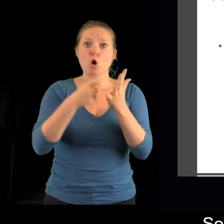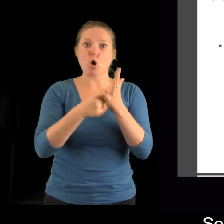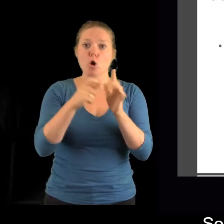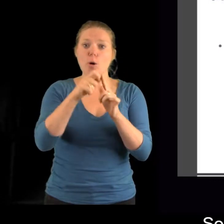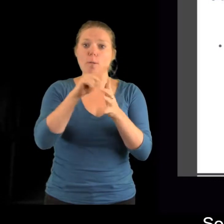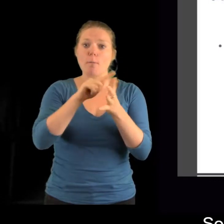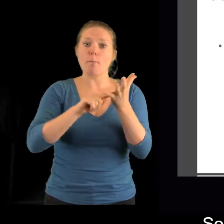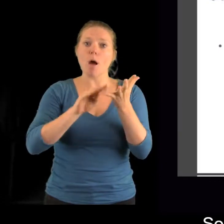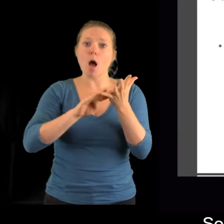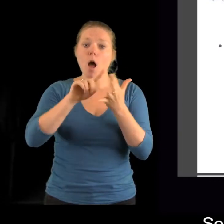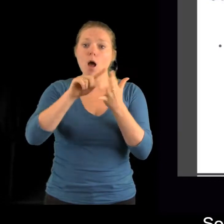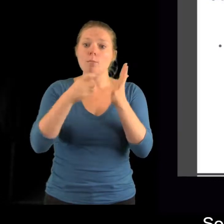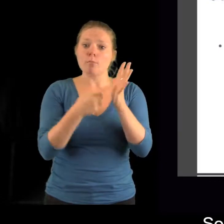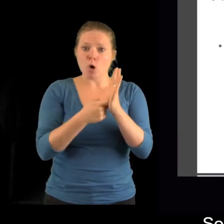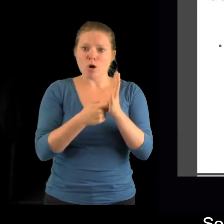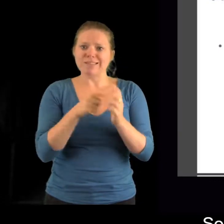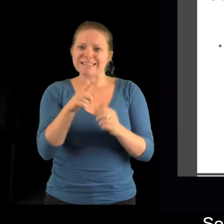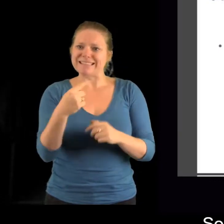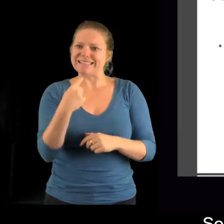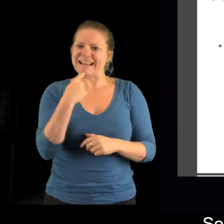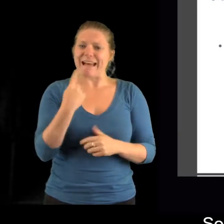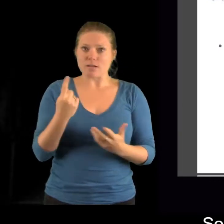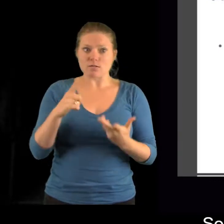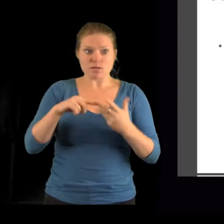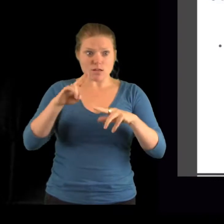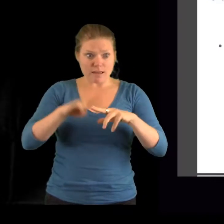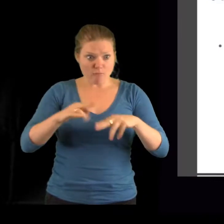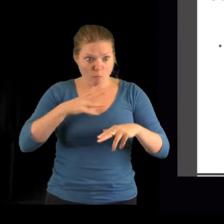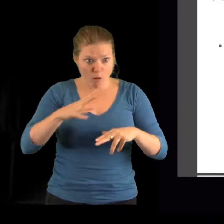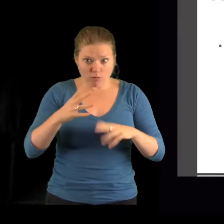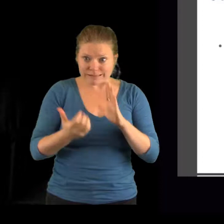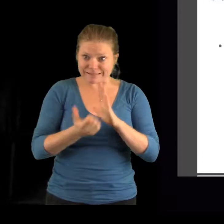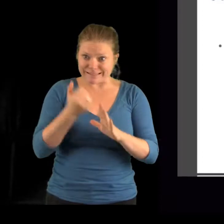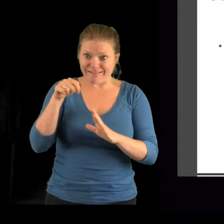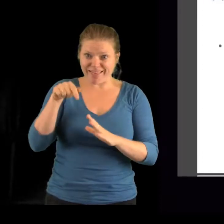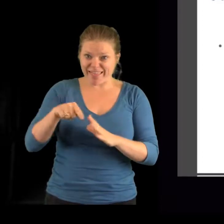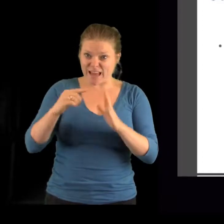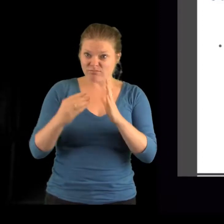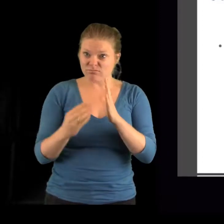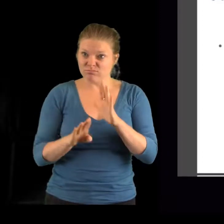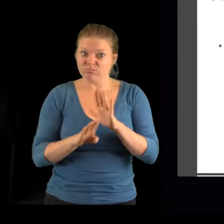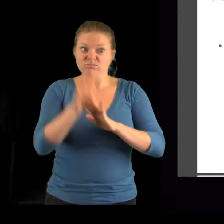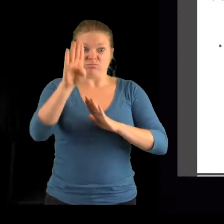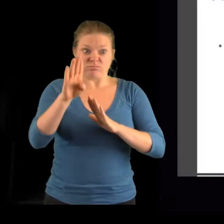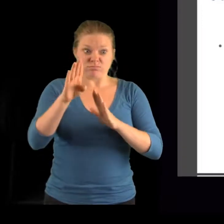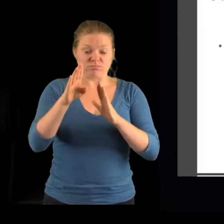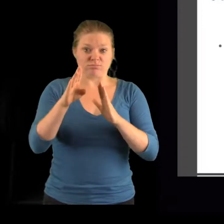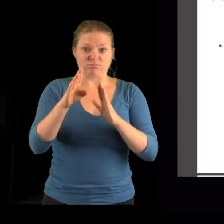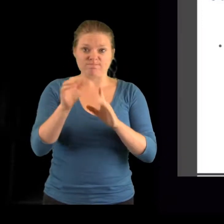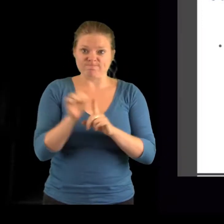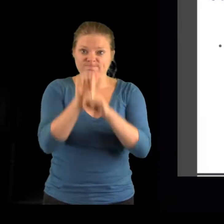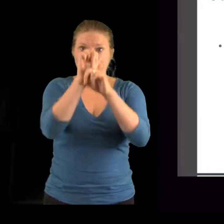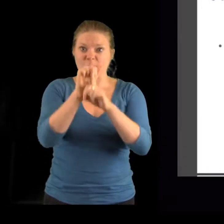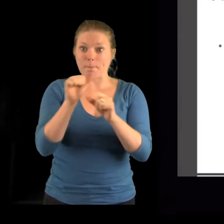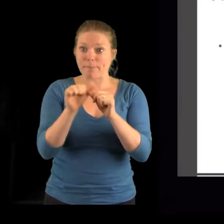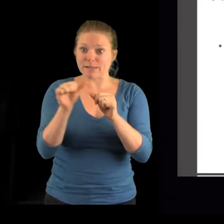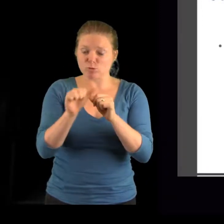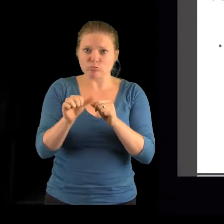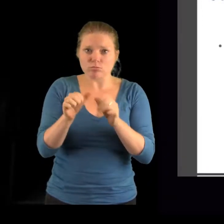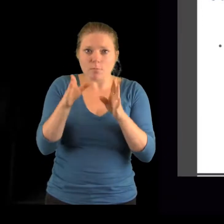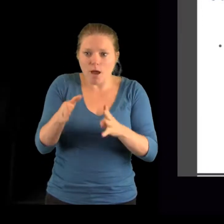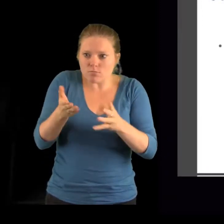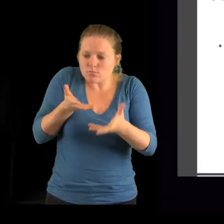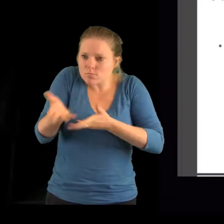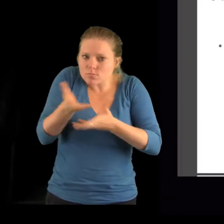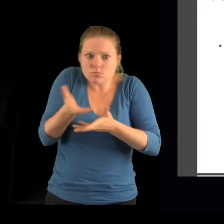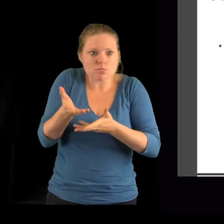a subgroup of that community of practice, and you should be working together in an honest